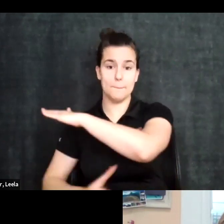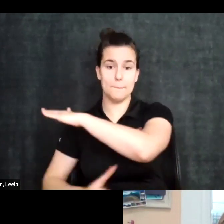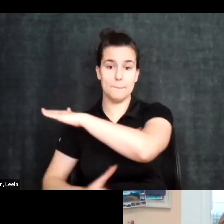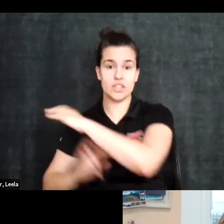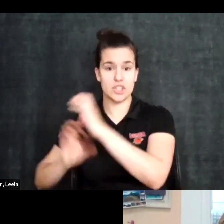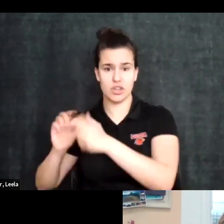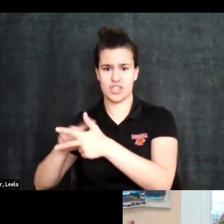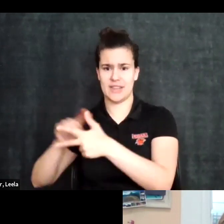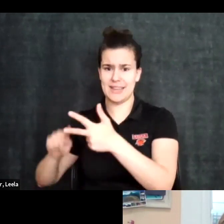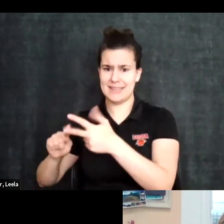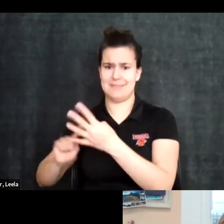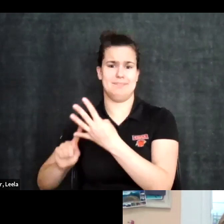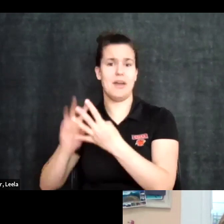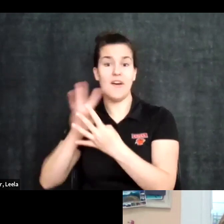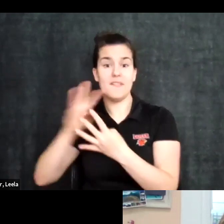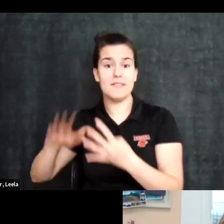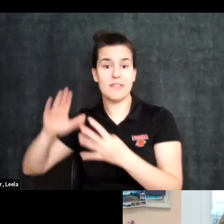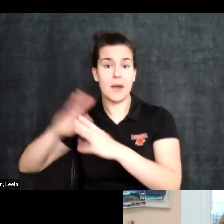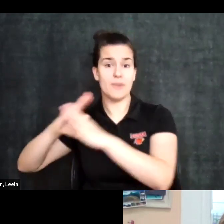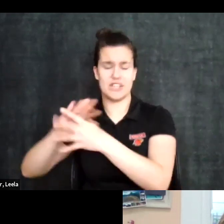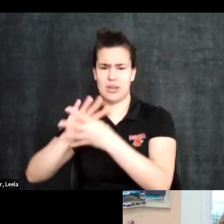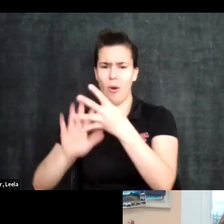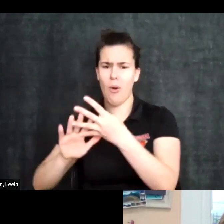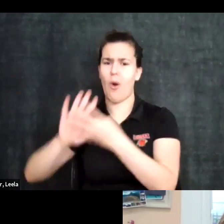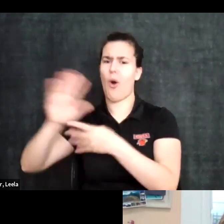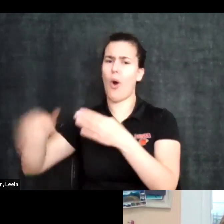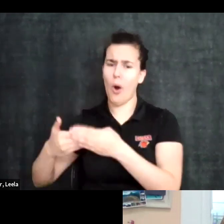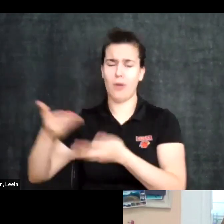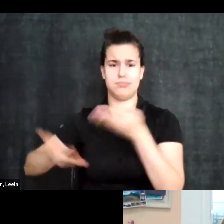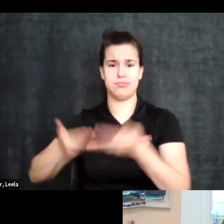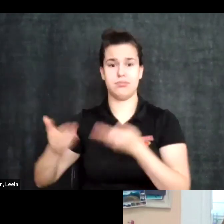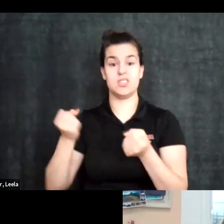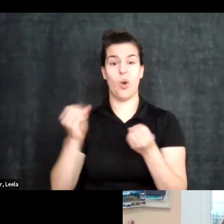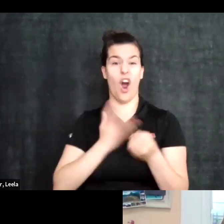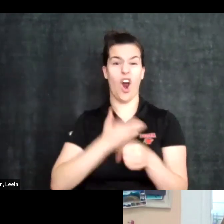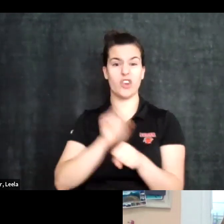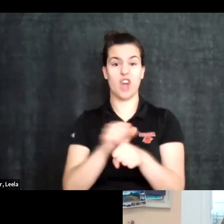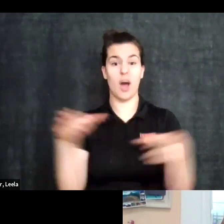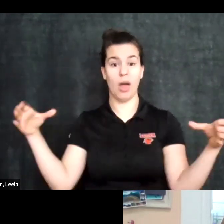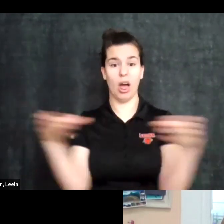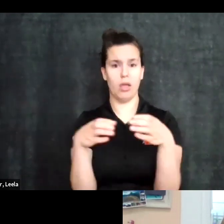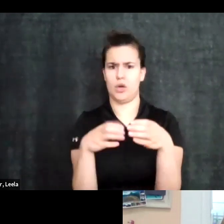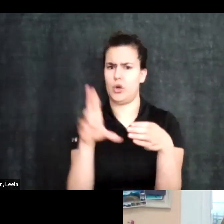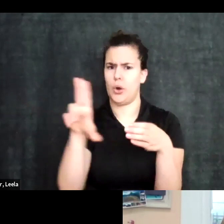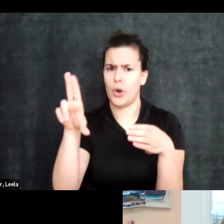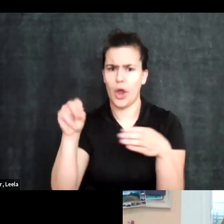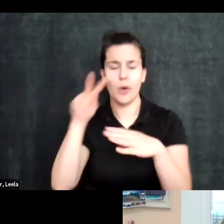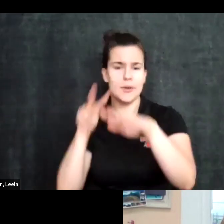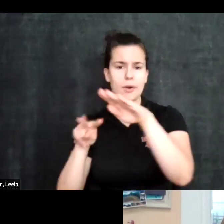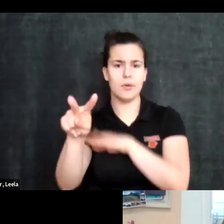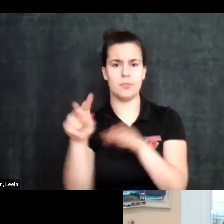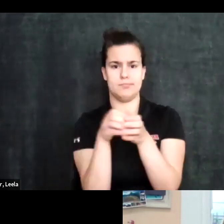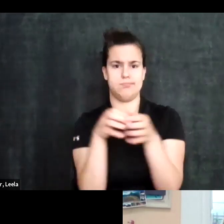construction, flood prevention projects. So again, the outlook, I really feel like the outlook for the civil engineering profession is very, very